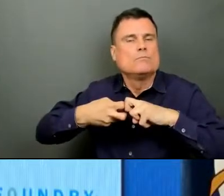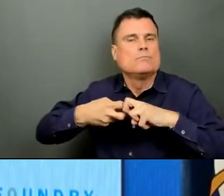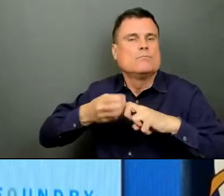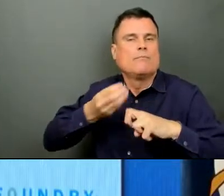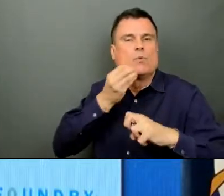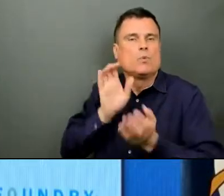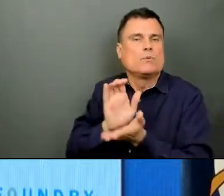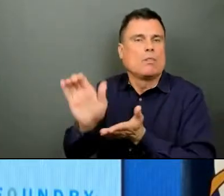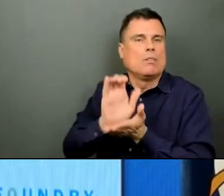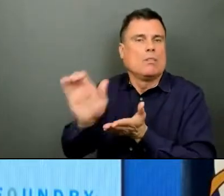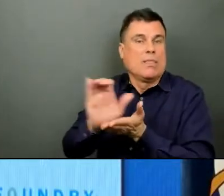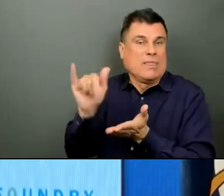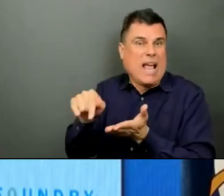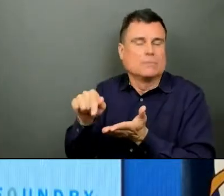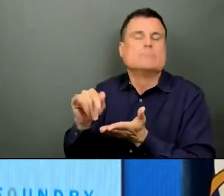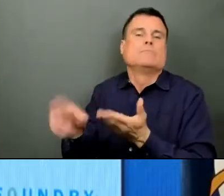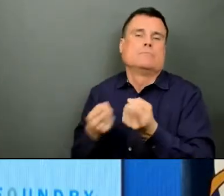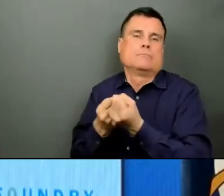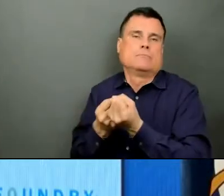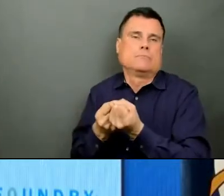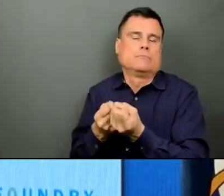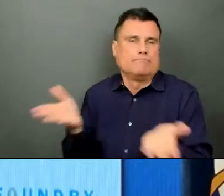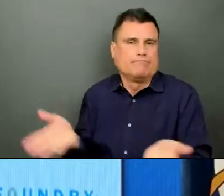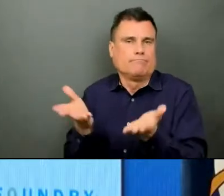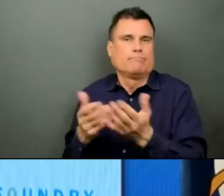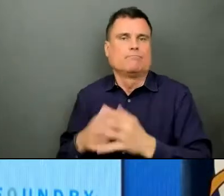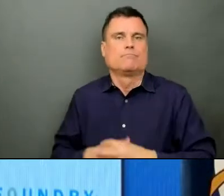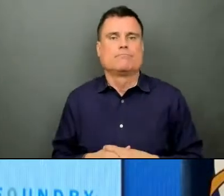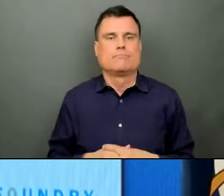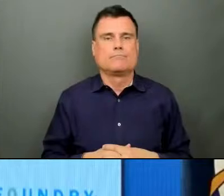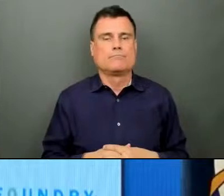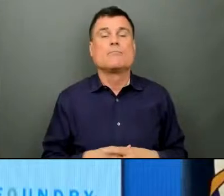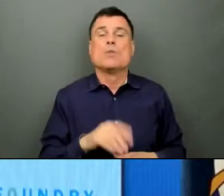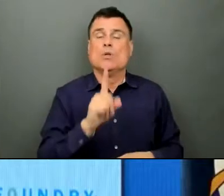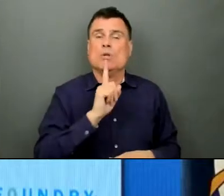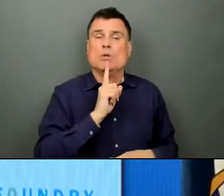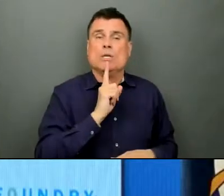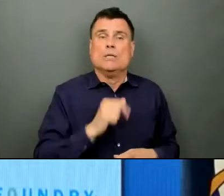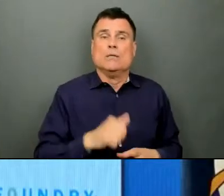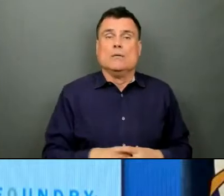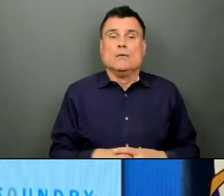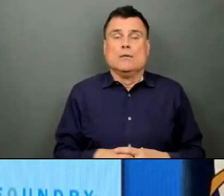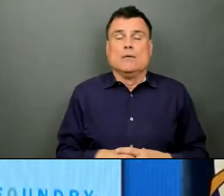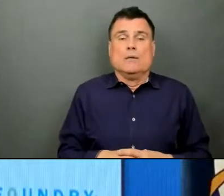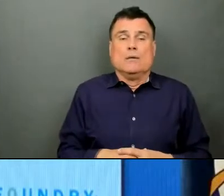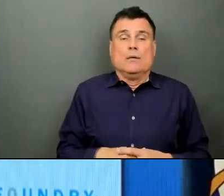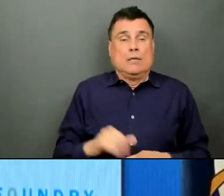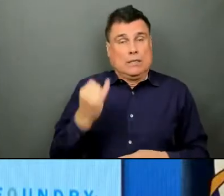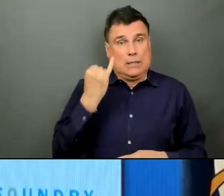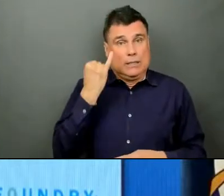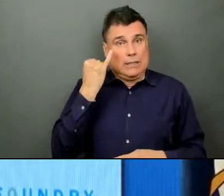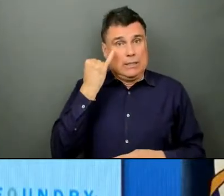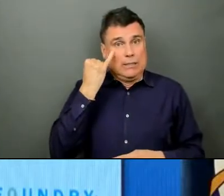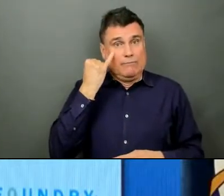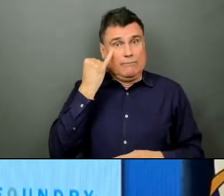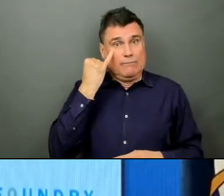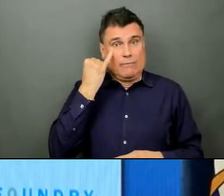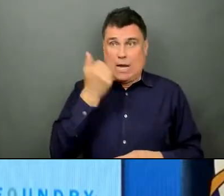age requirements. If anybody needs access to life-saving support, age is not a